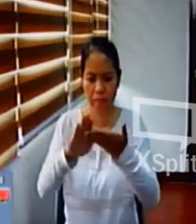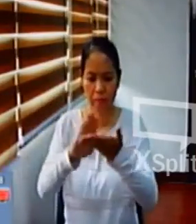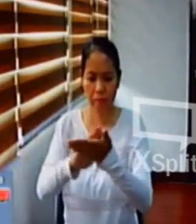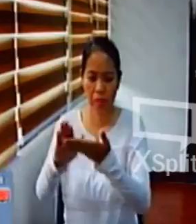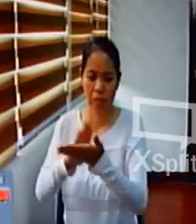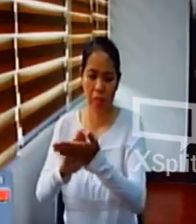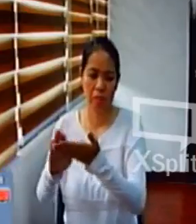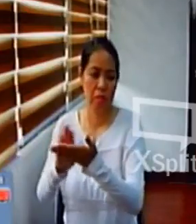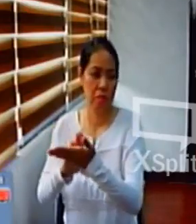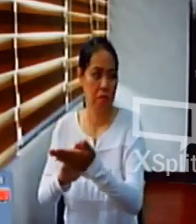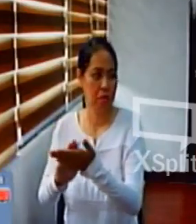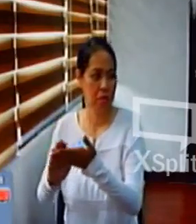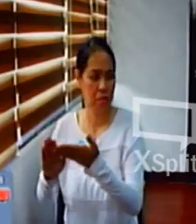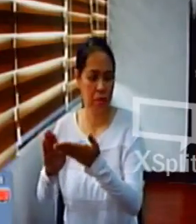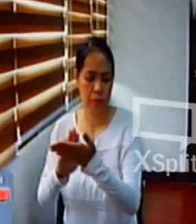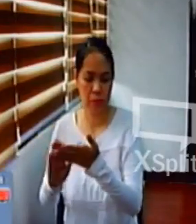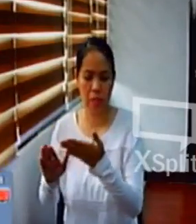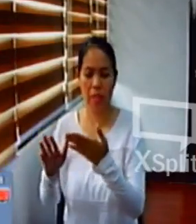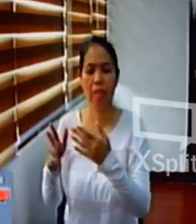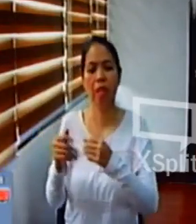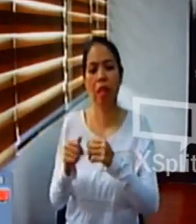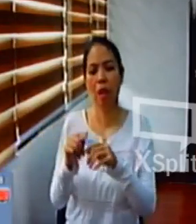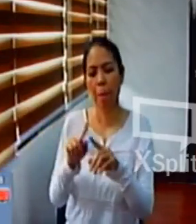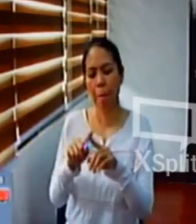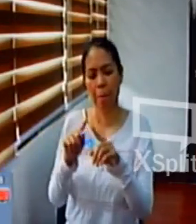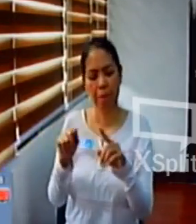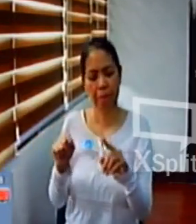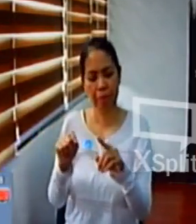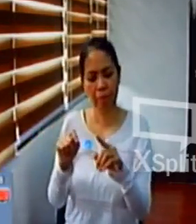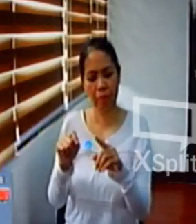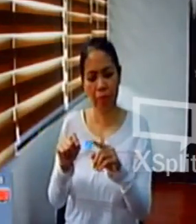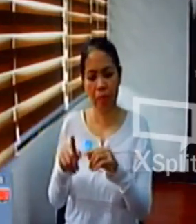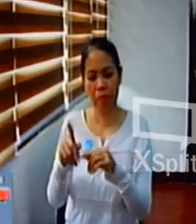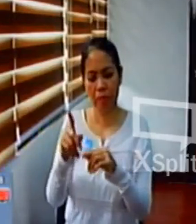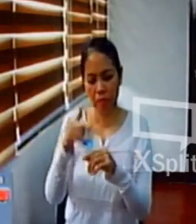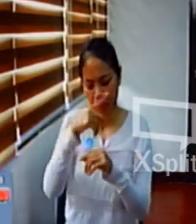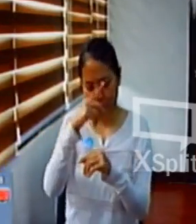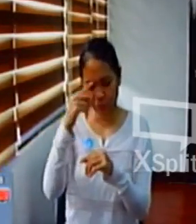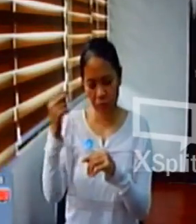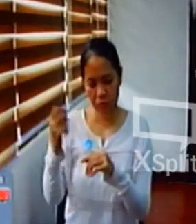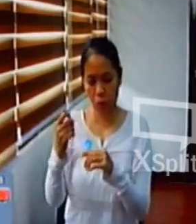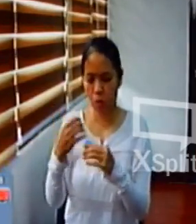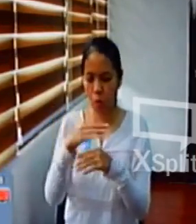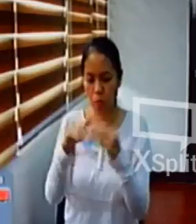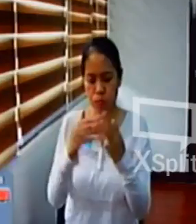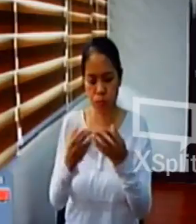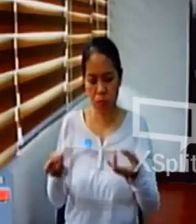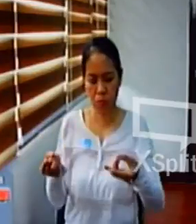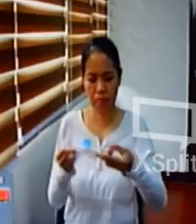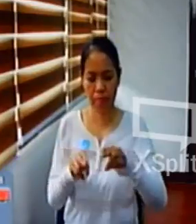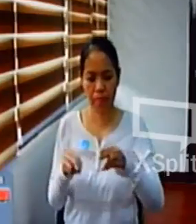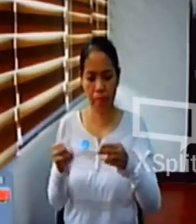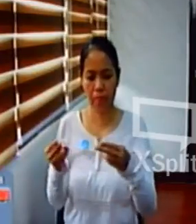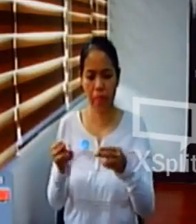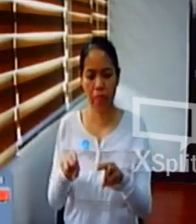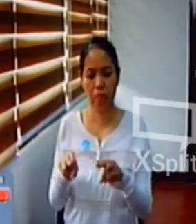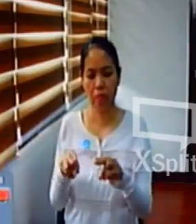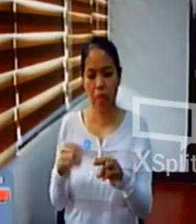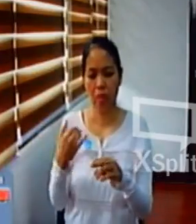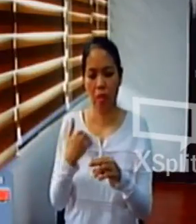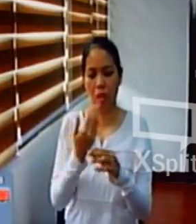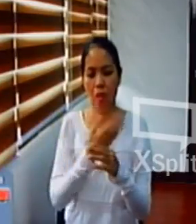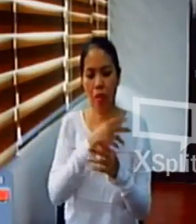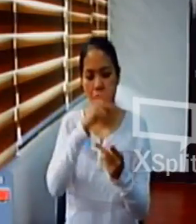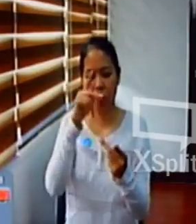we emit. That's it. But since this is already happening, Your Honors, our primary